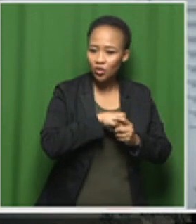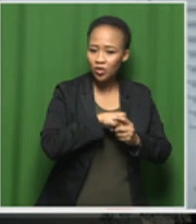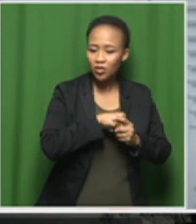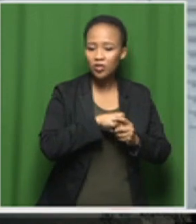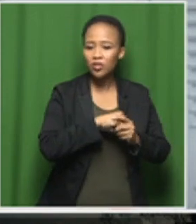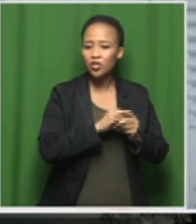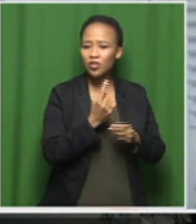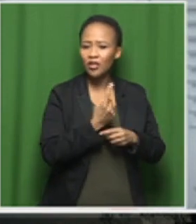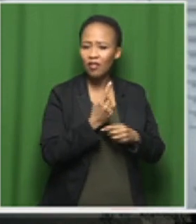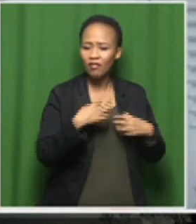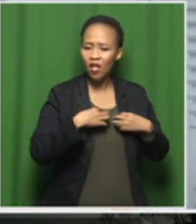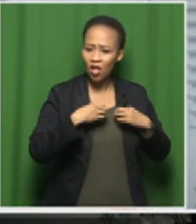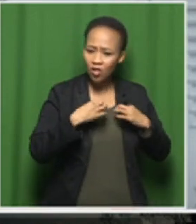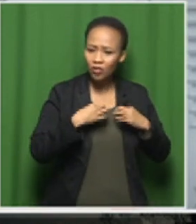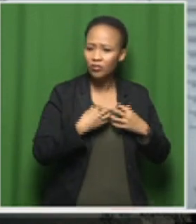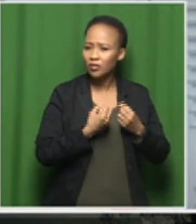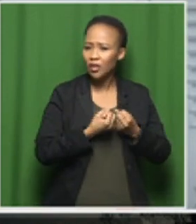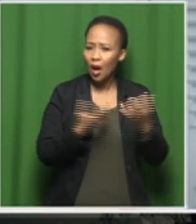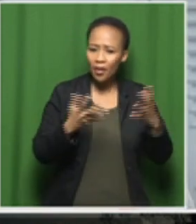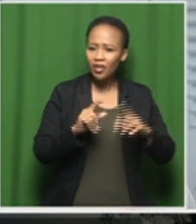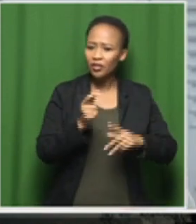selling?